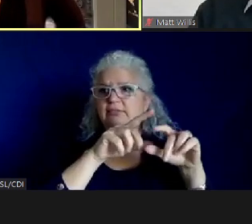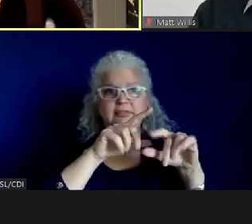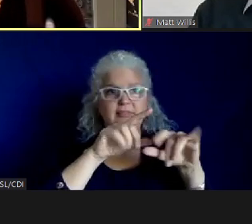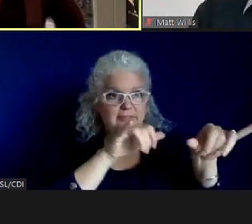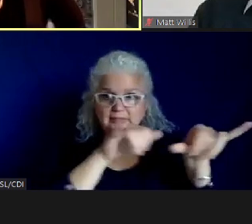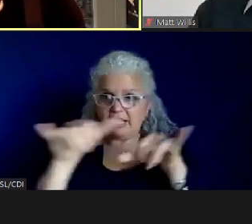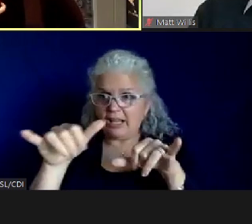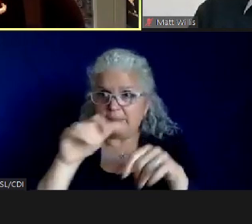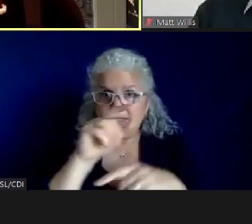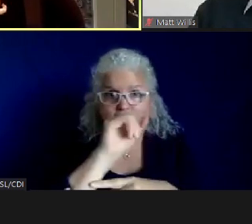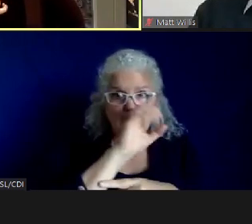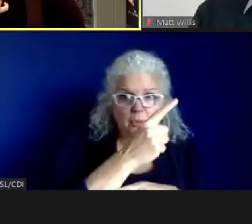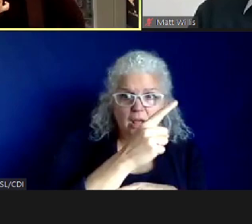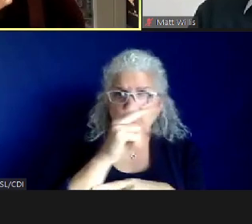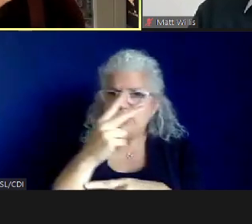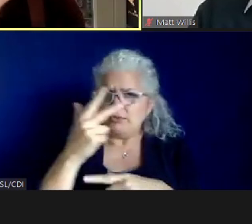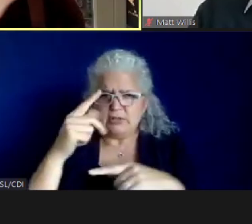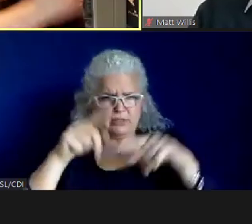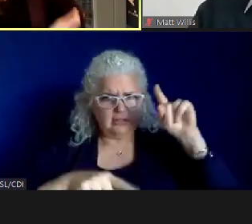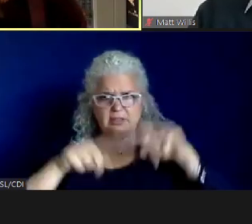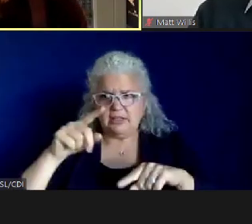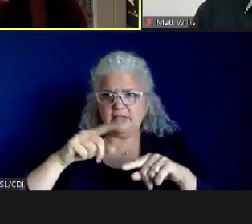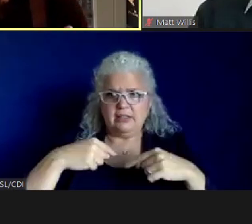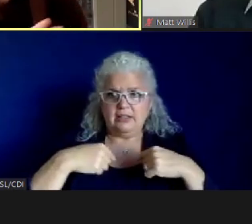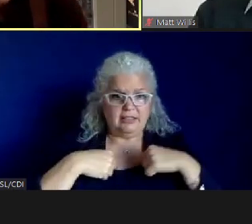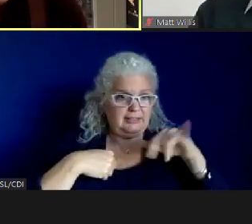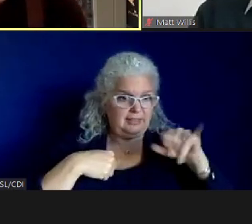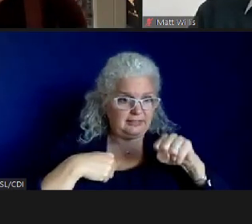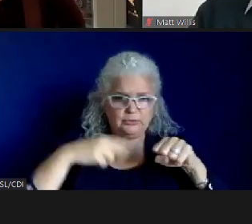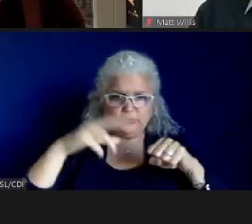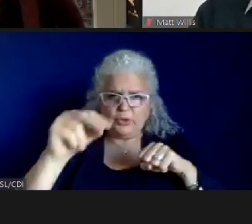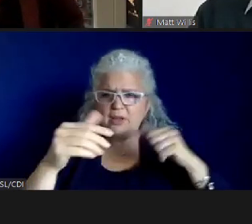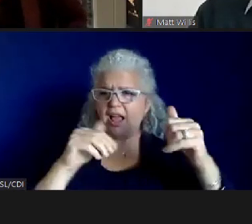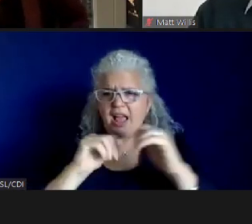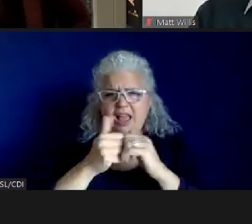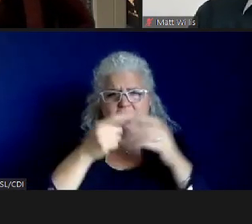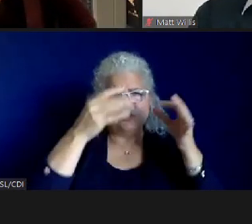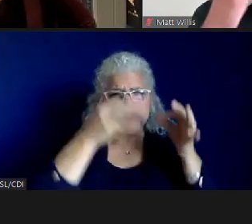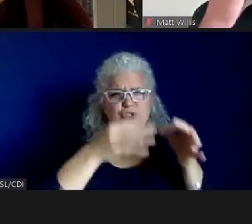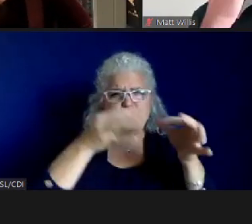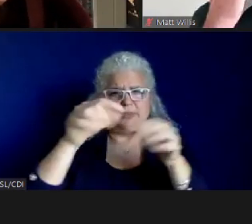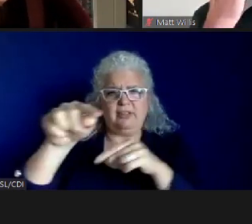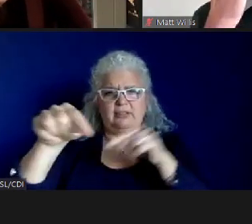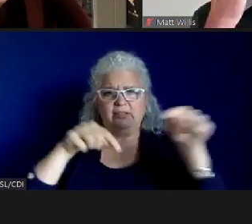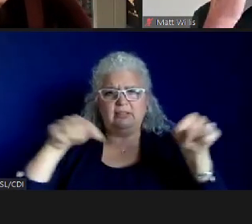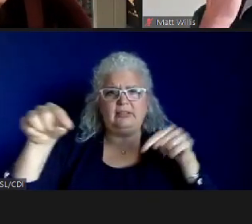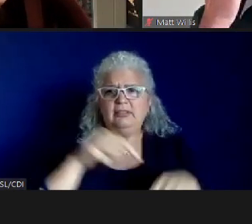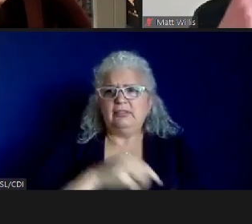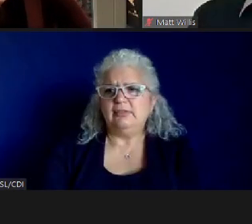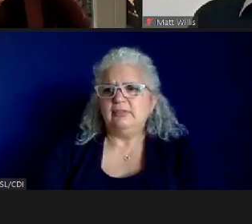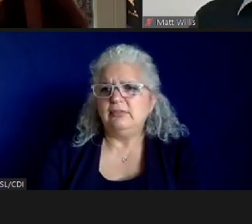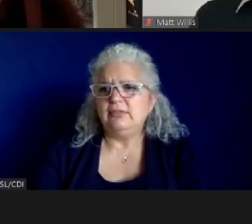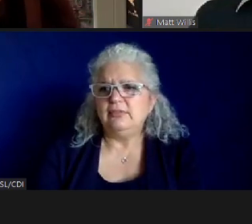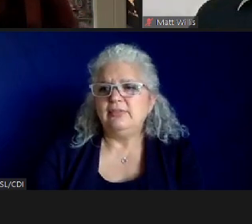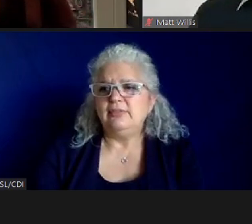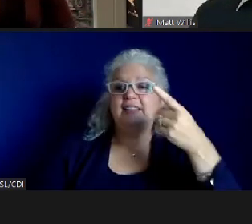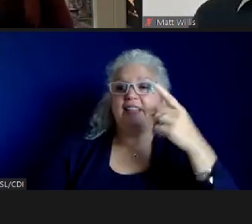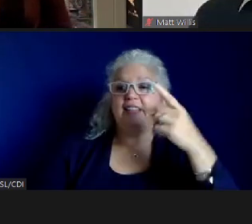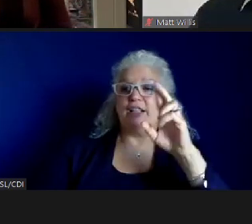in the county in which I reside or the county in which I work? That's a great question. We get that pretty often. So